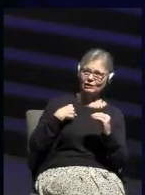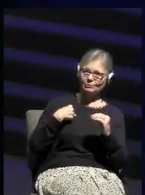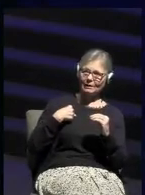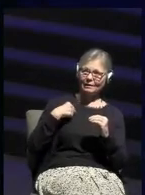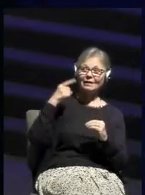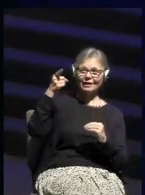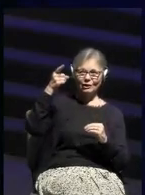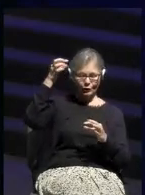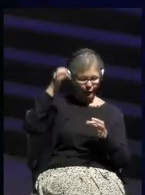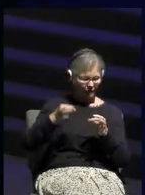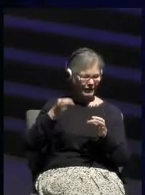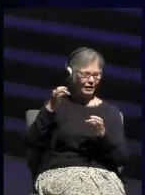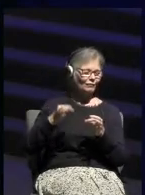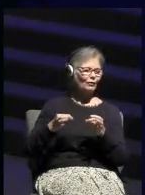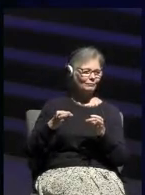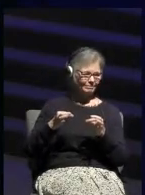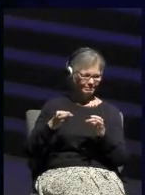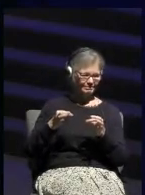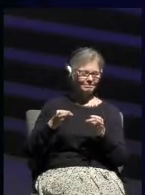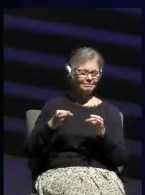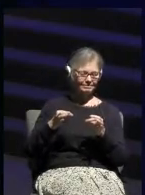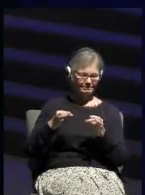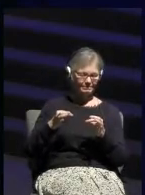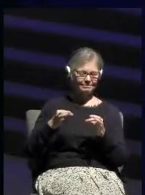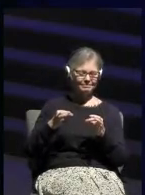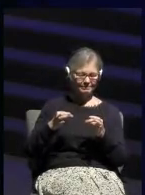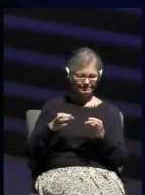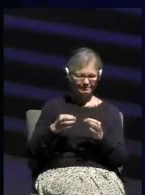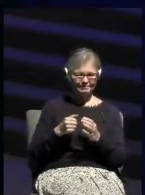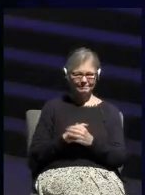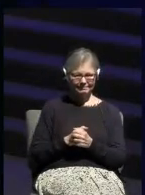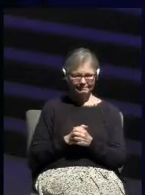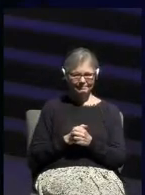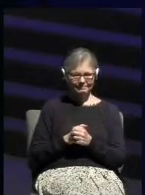faithful. He's faithful.